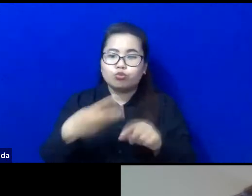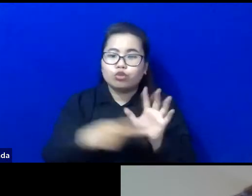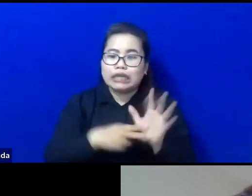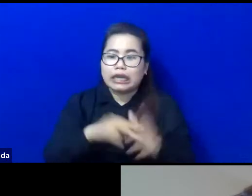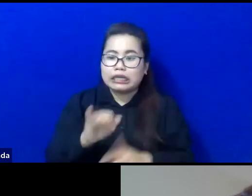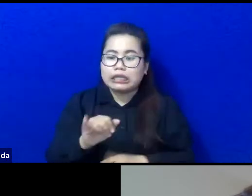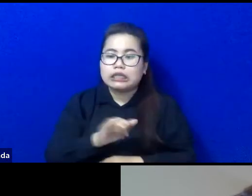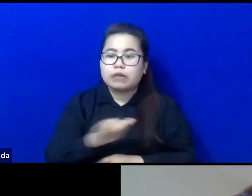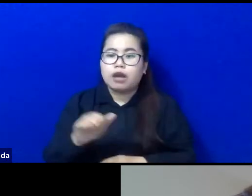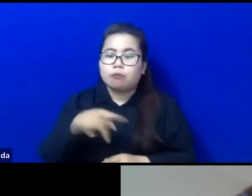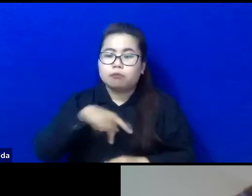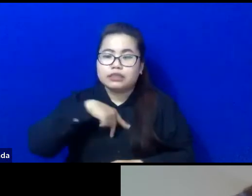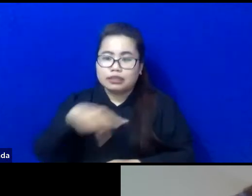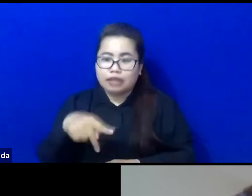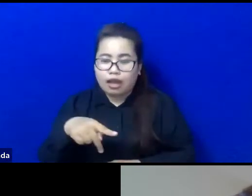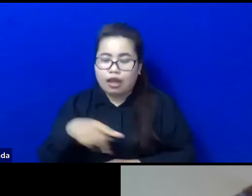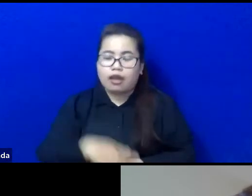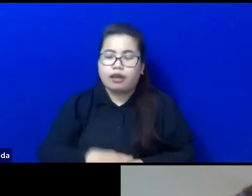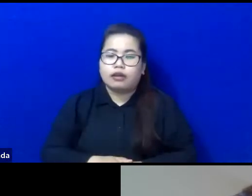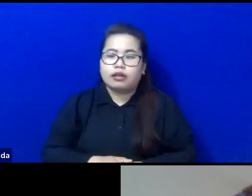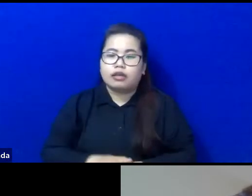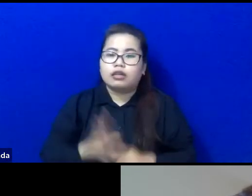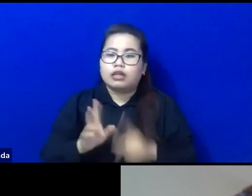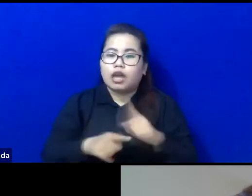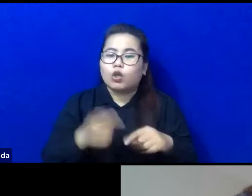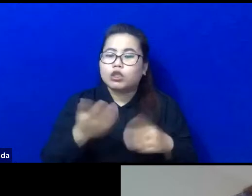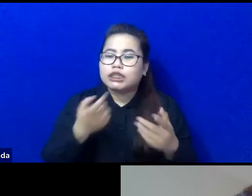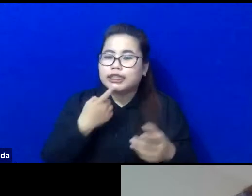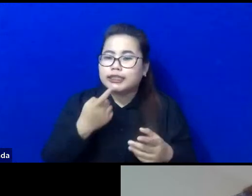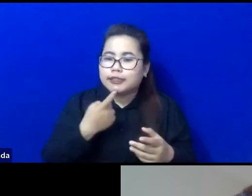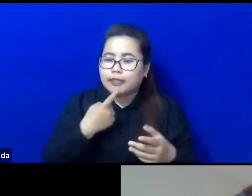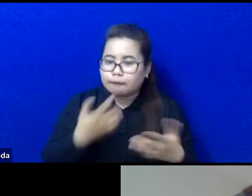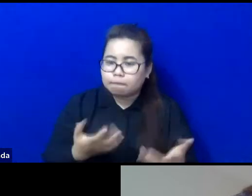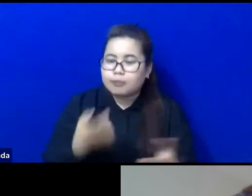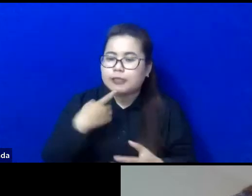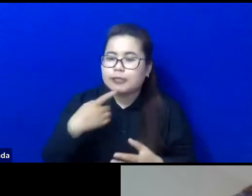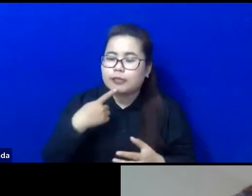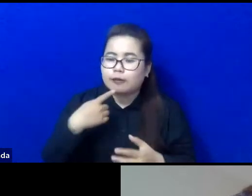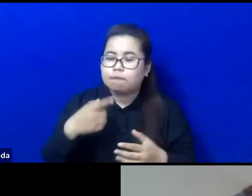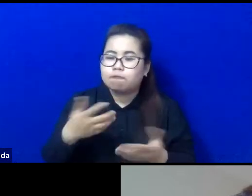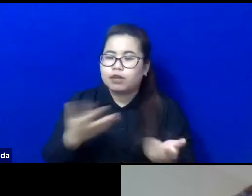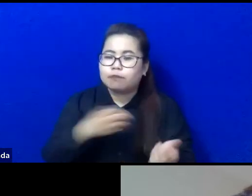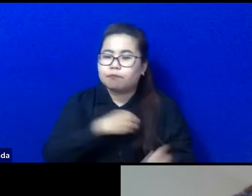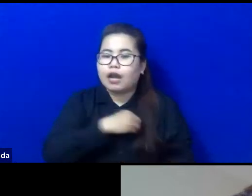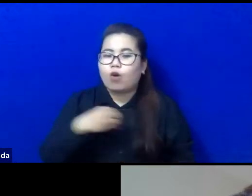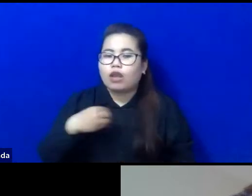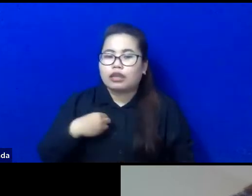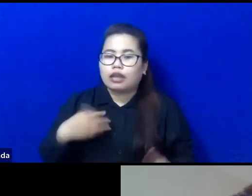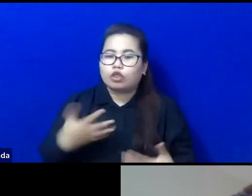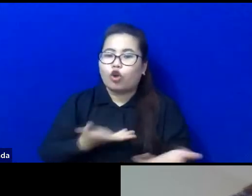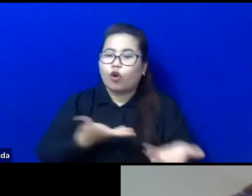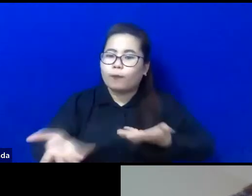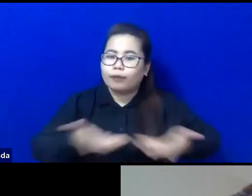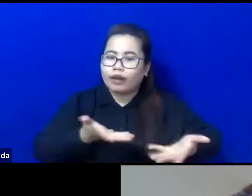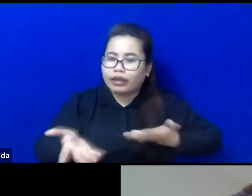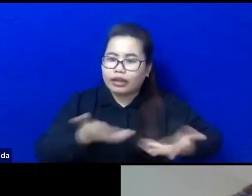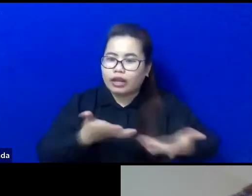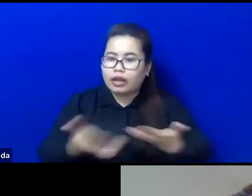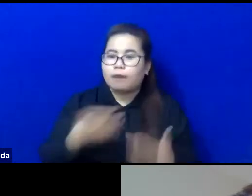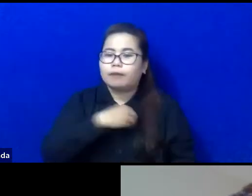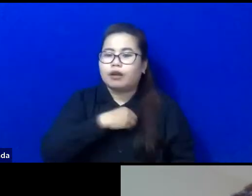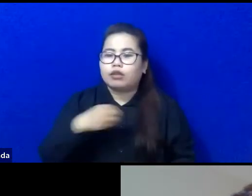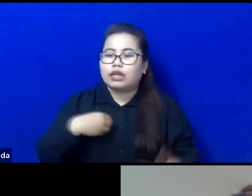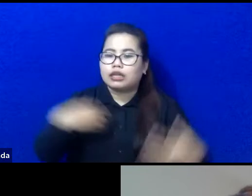presentations, the kind of care that and also healthcare services that have been provided to people